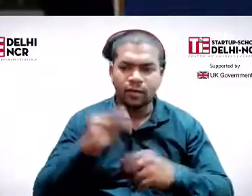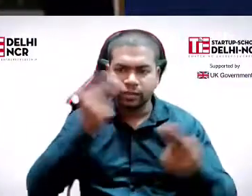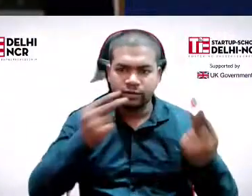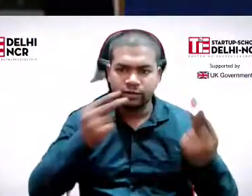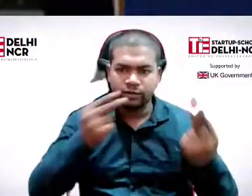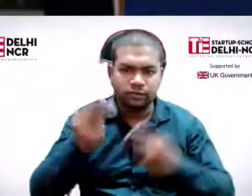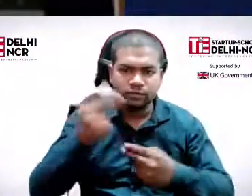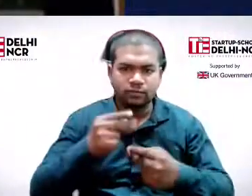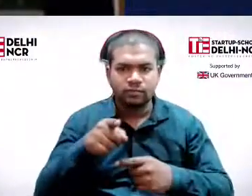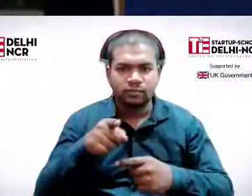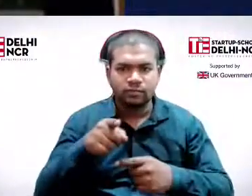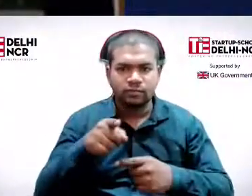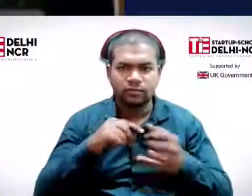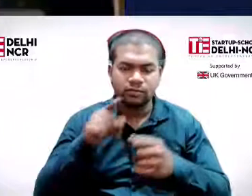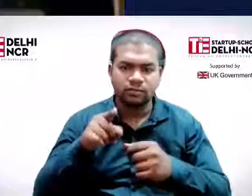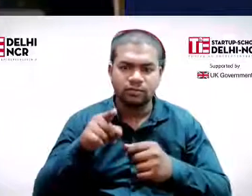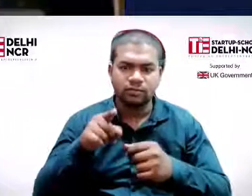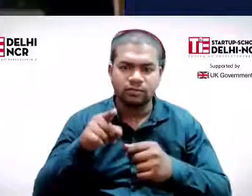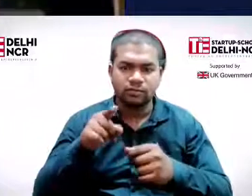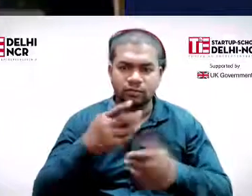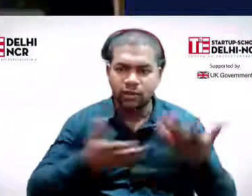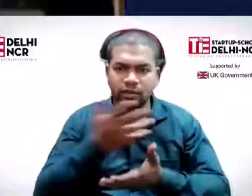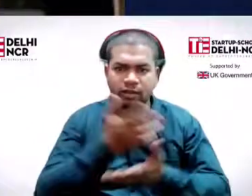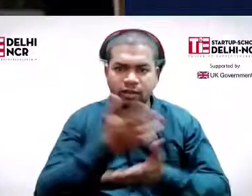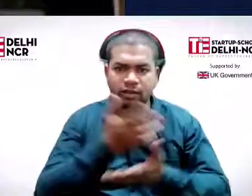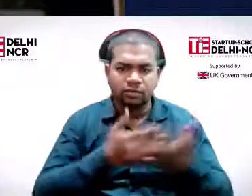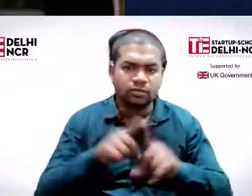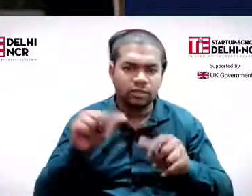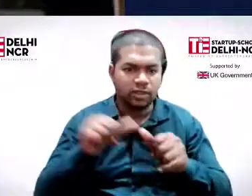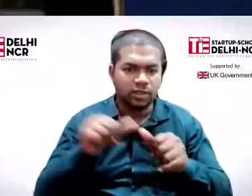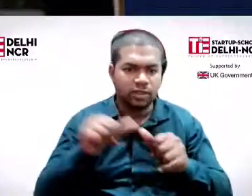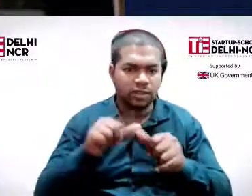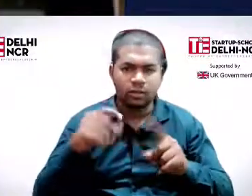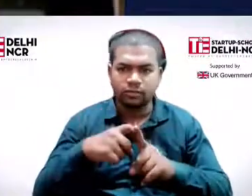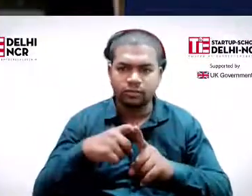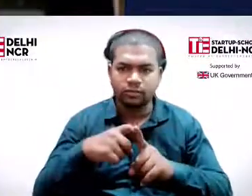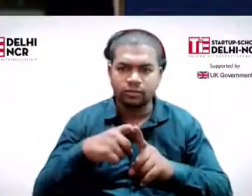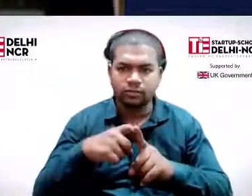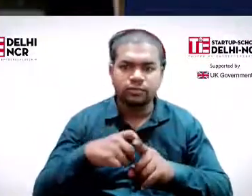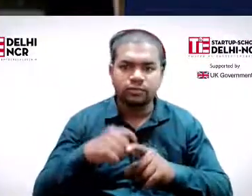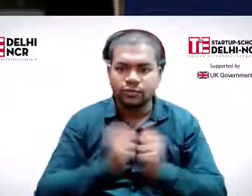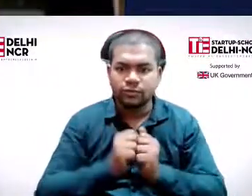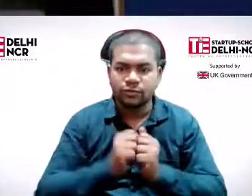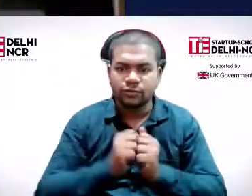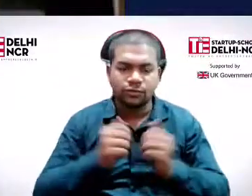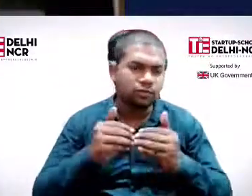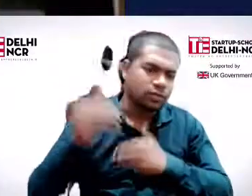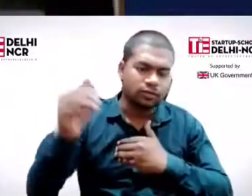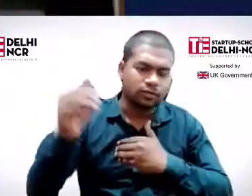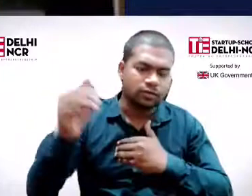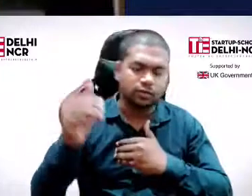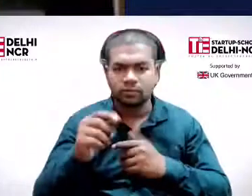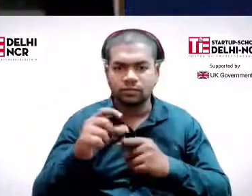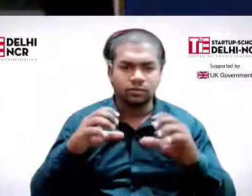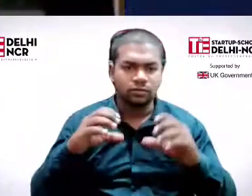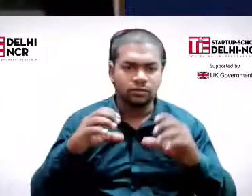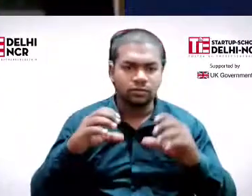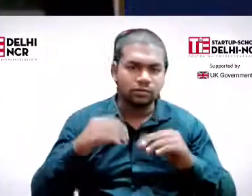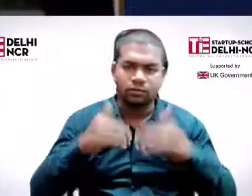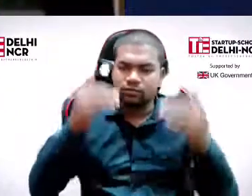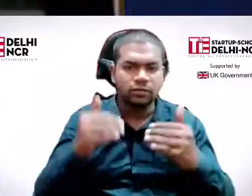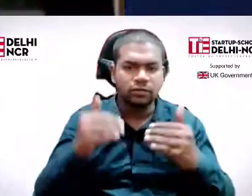it's an enterprise specialized in interactive setups. Alok is a creative entrepreneur with a long career journey in various waves of digital